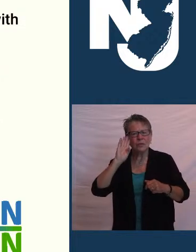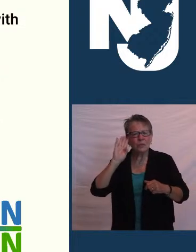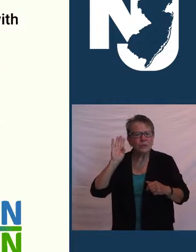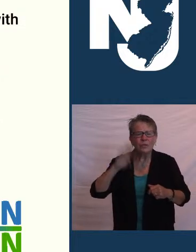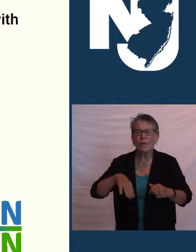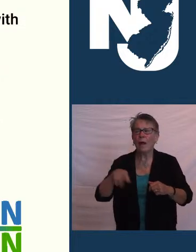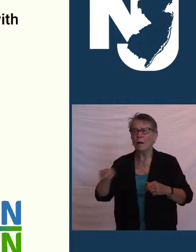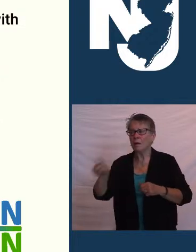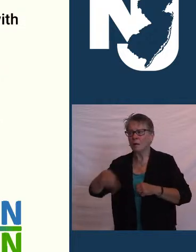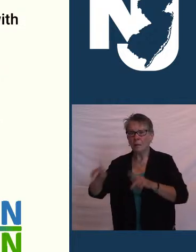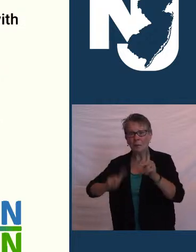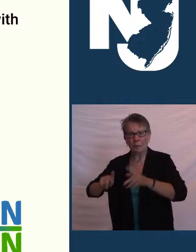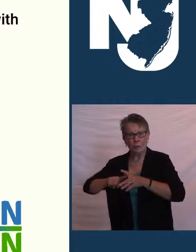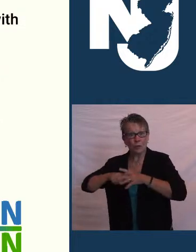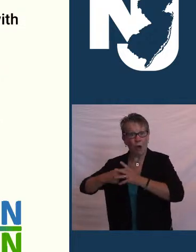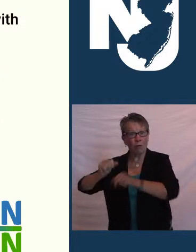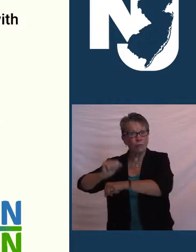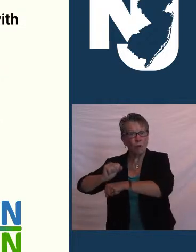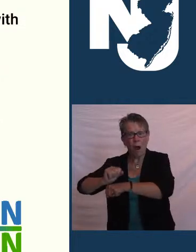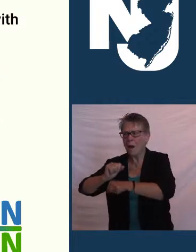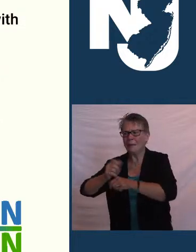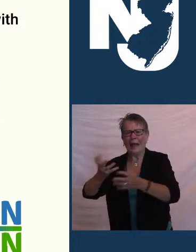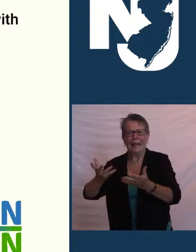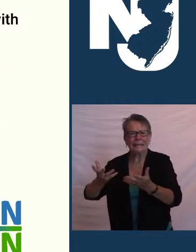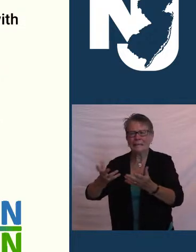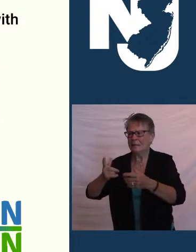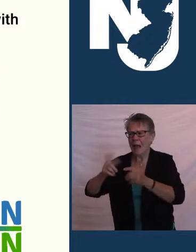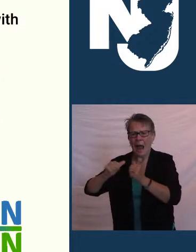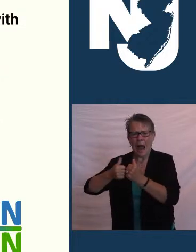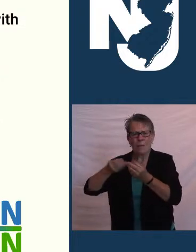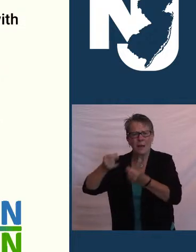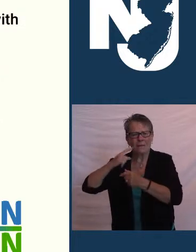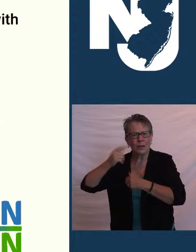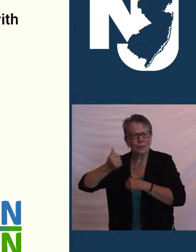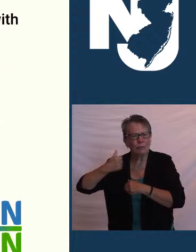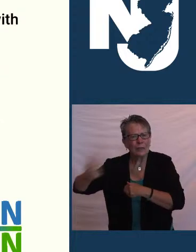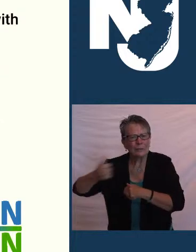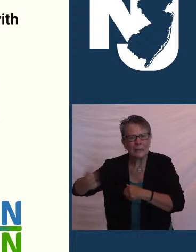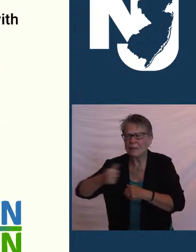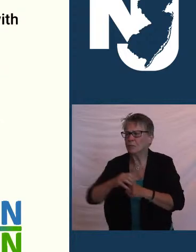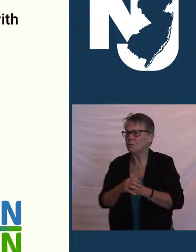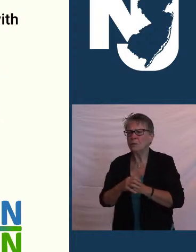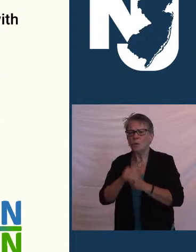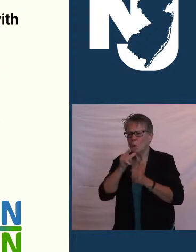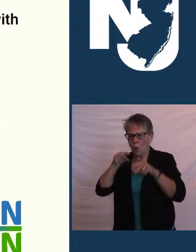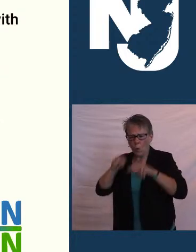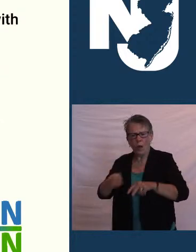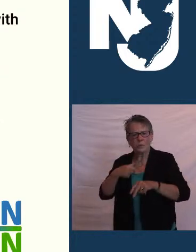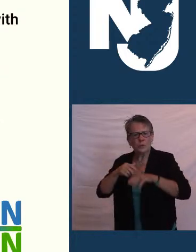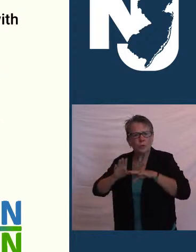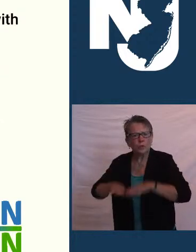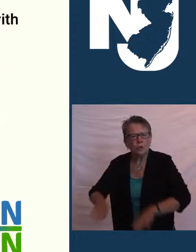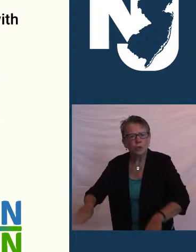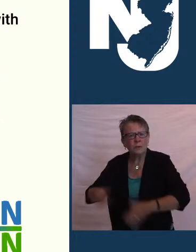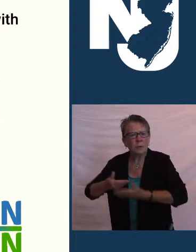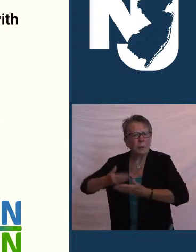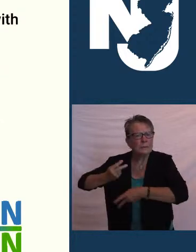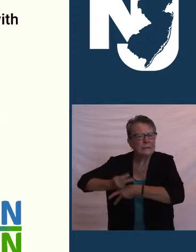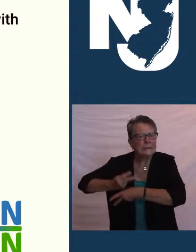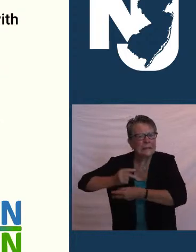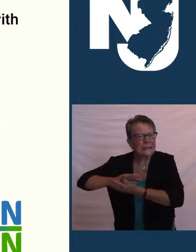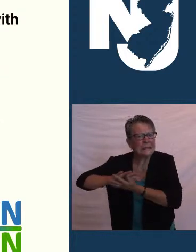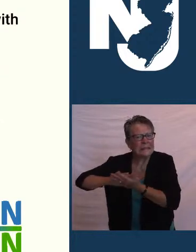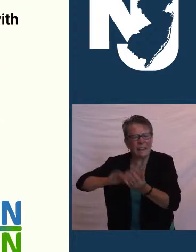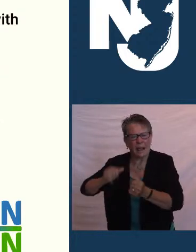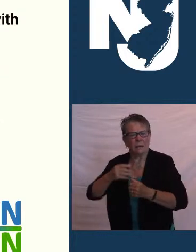of Labor will also coordinate its wraparound service programs with Return and Earn to provide additional supports